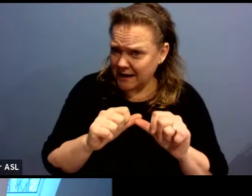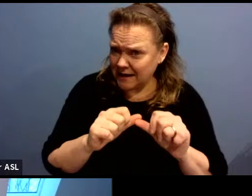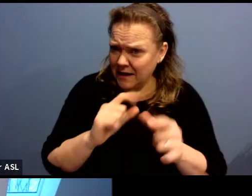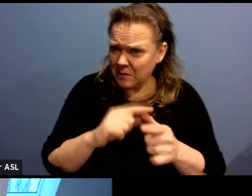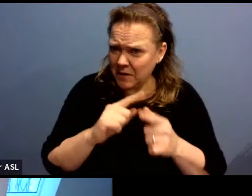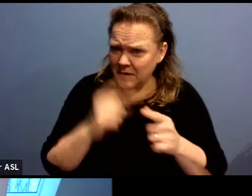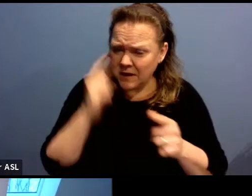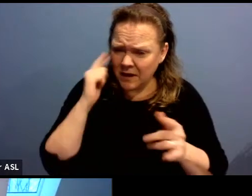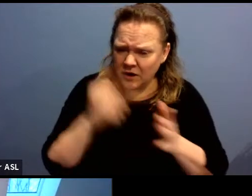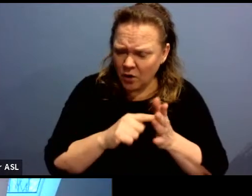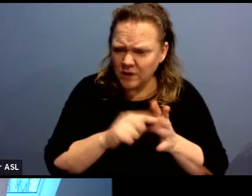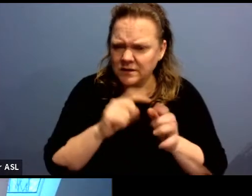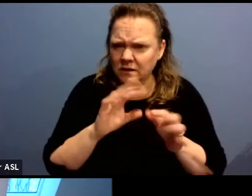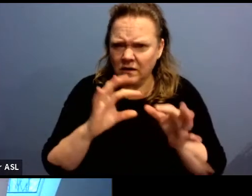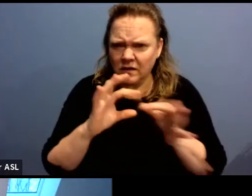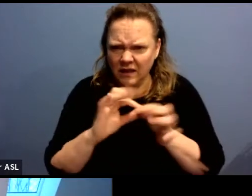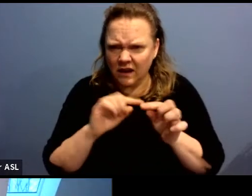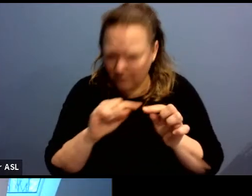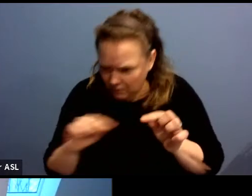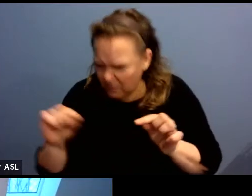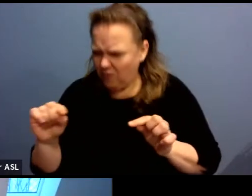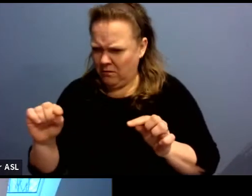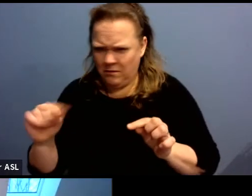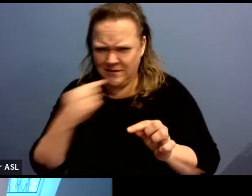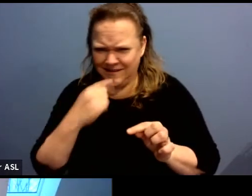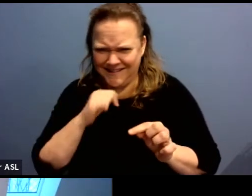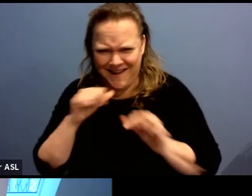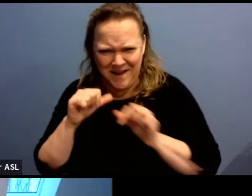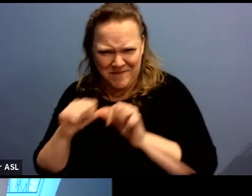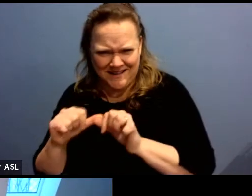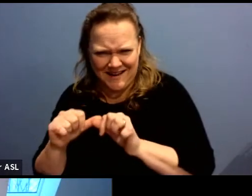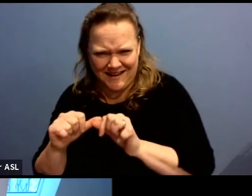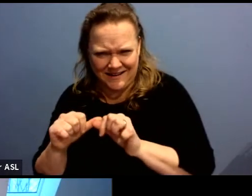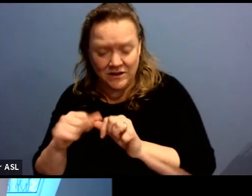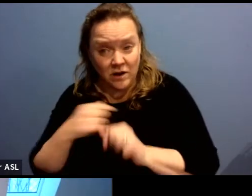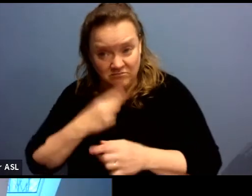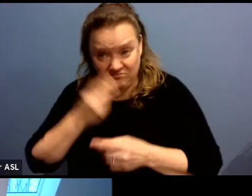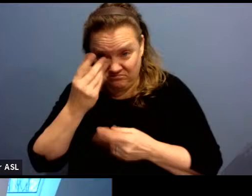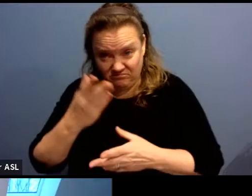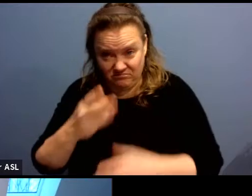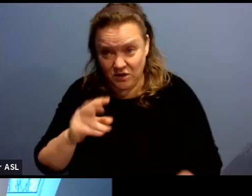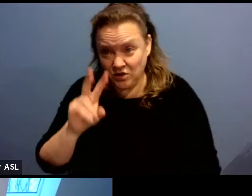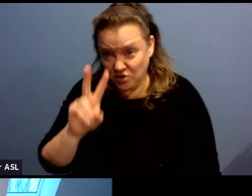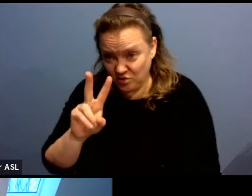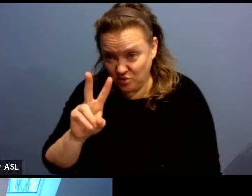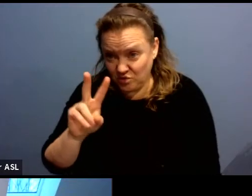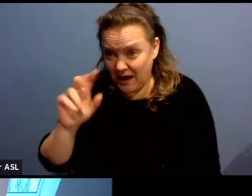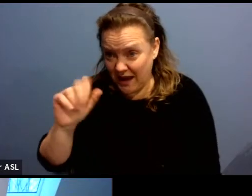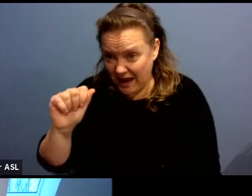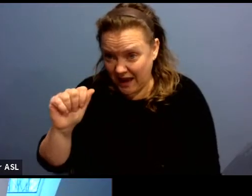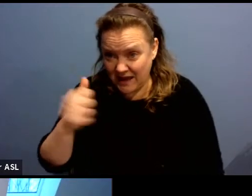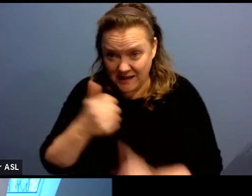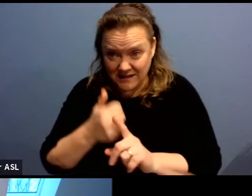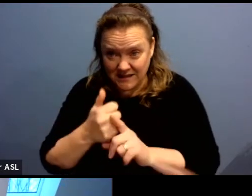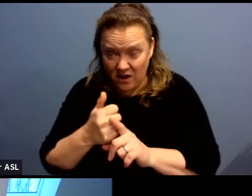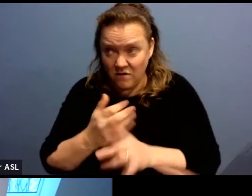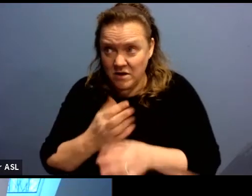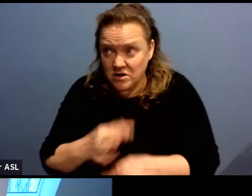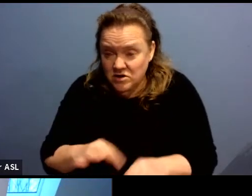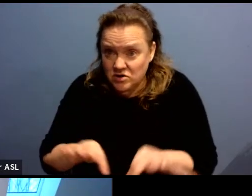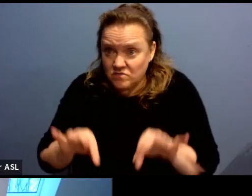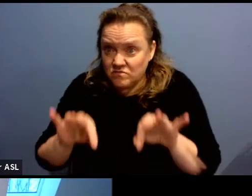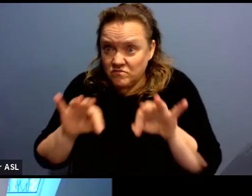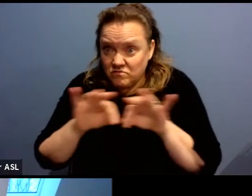It looks like you're not going to maintain it. I just want to state bus 2A, that's 2 alpha, is crucial to have. It's the